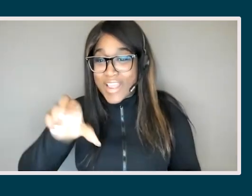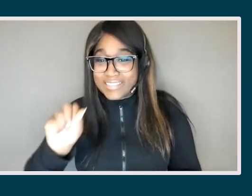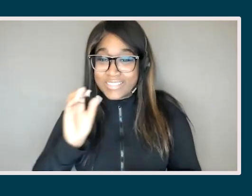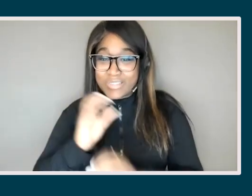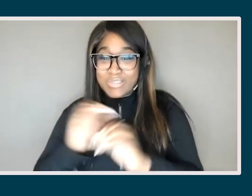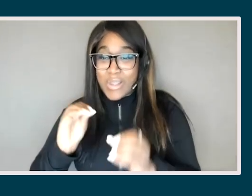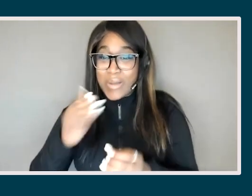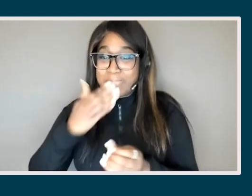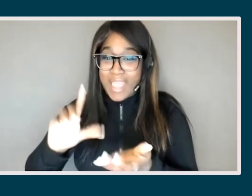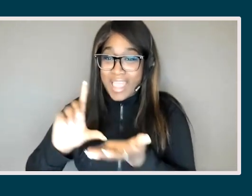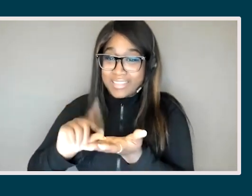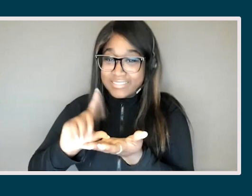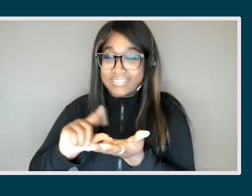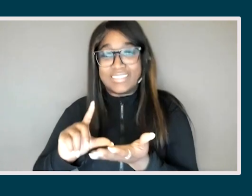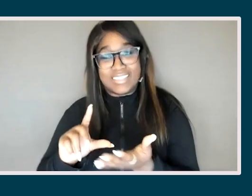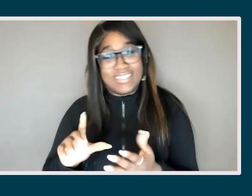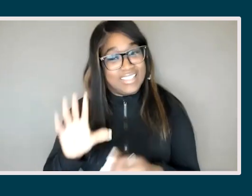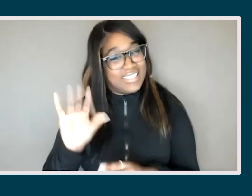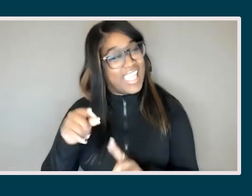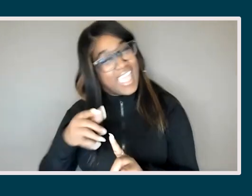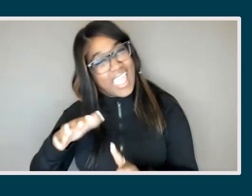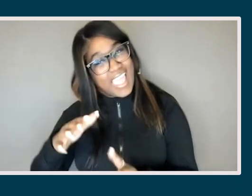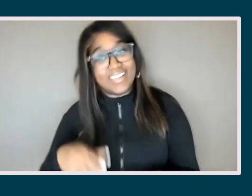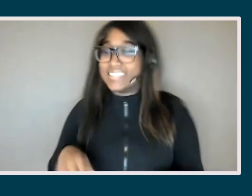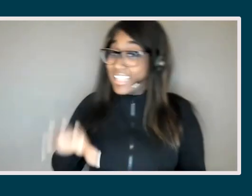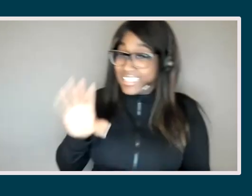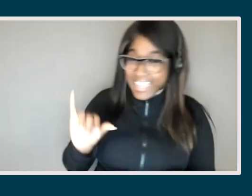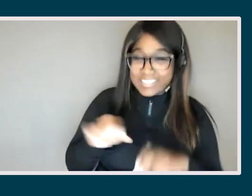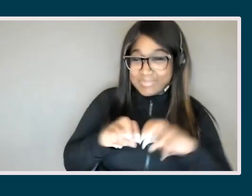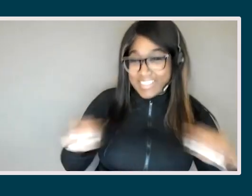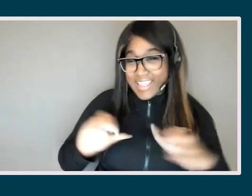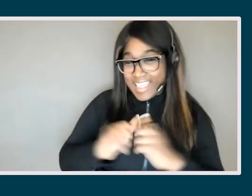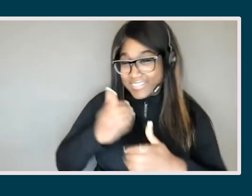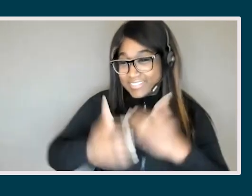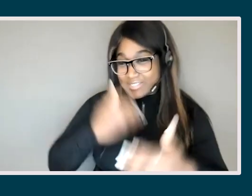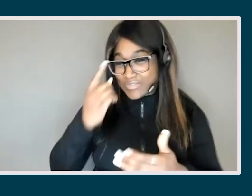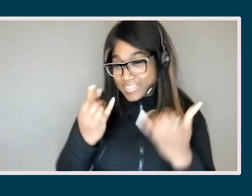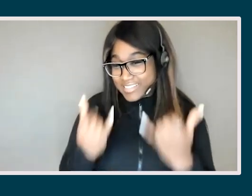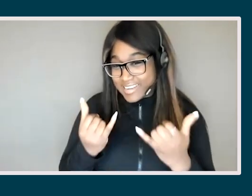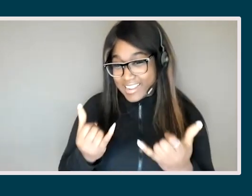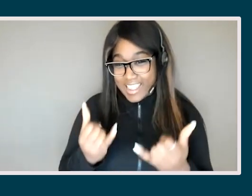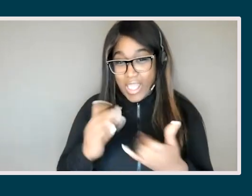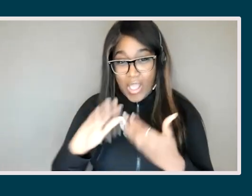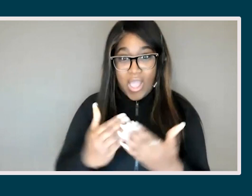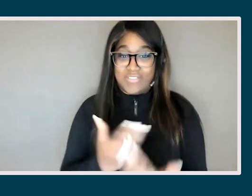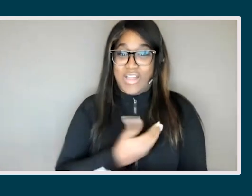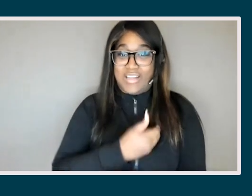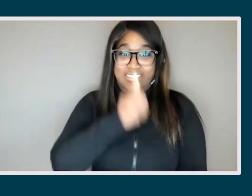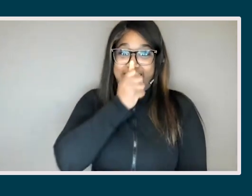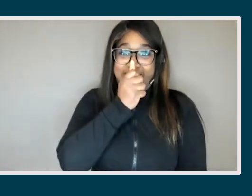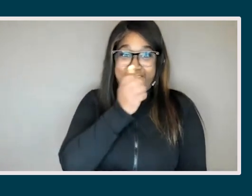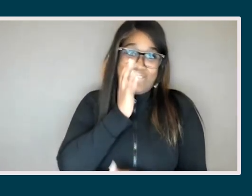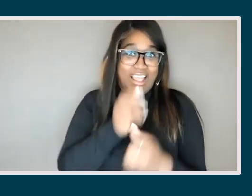I want you all to know, this is very much how this panel is going to go today. We're going to get all of our secrets aired